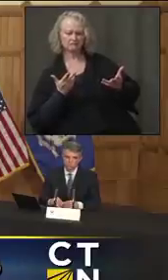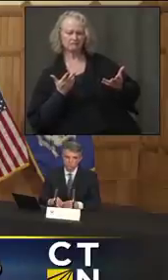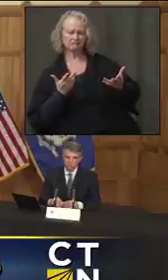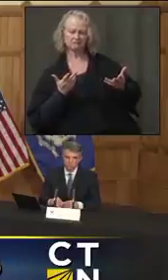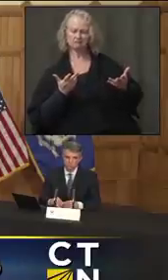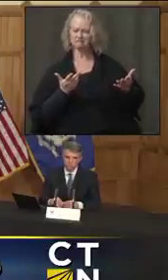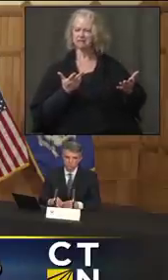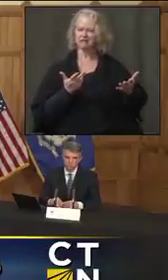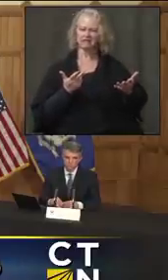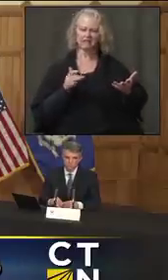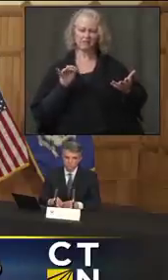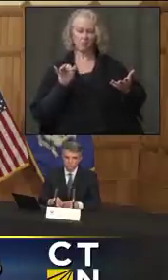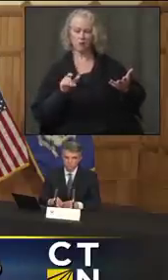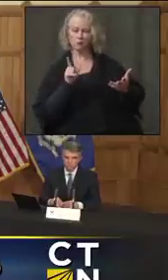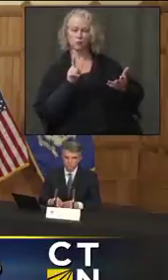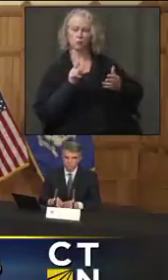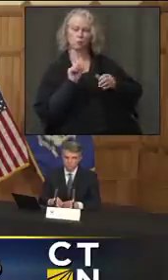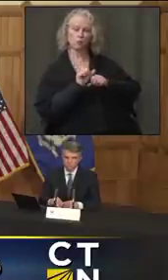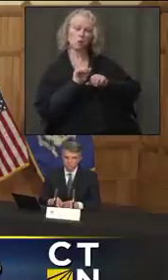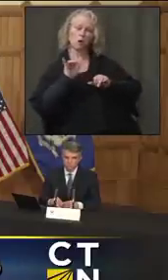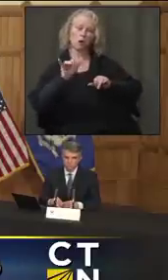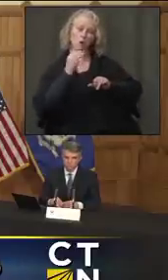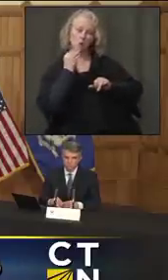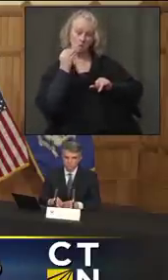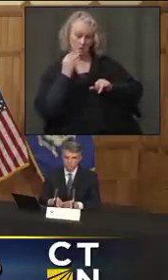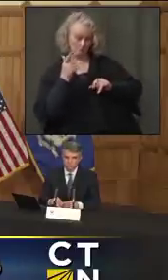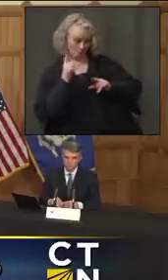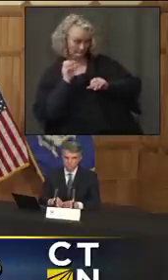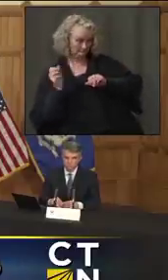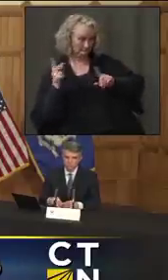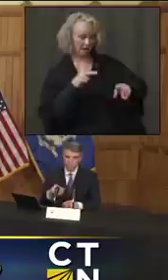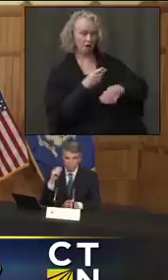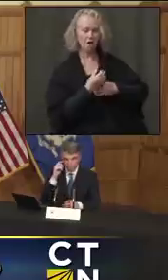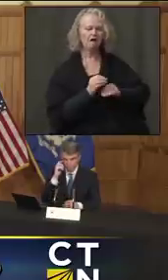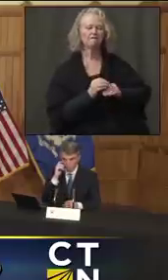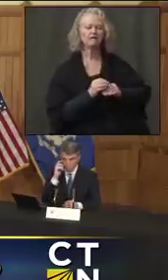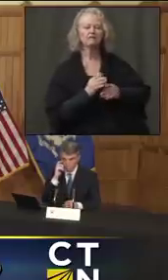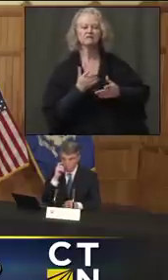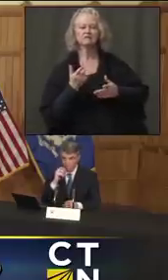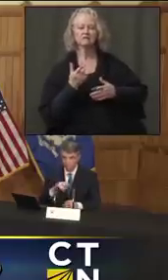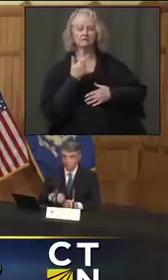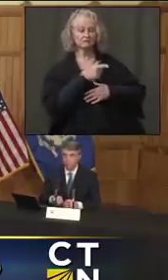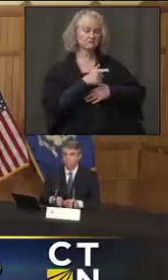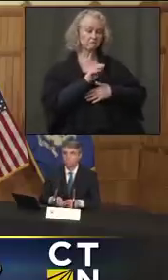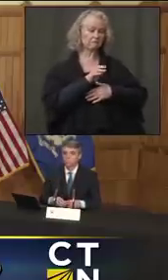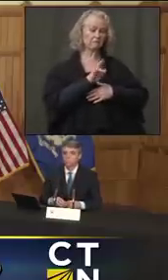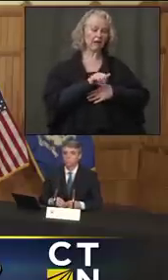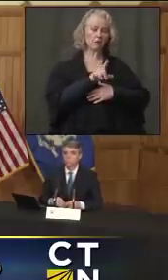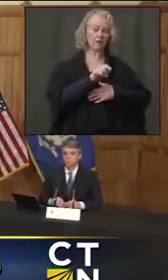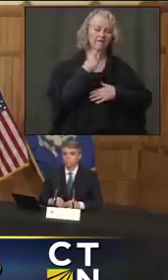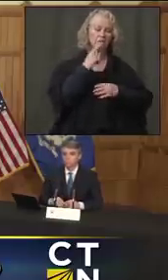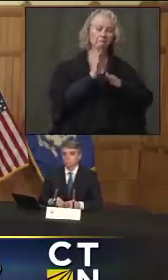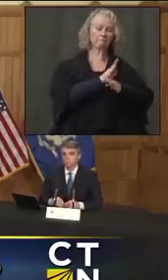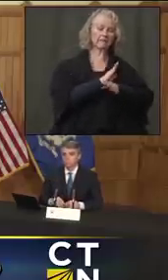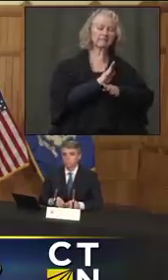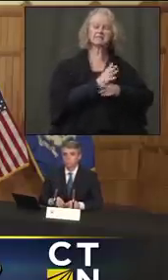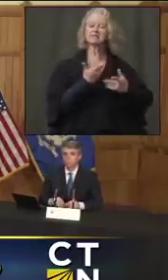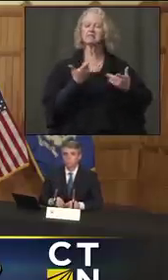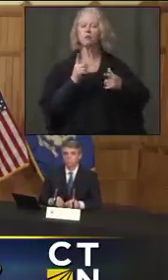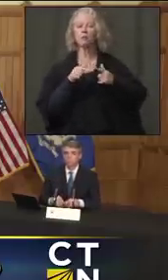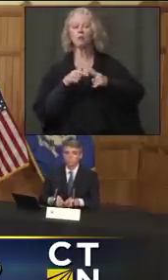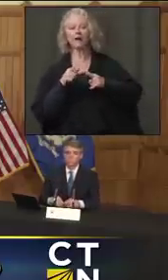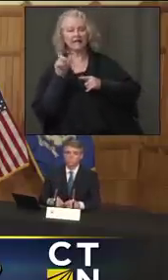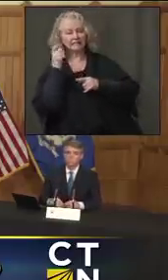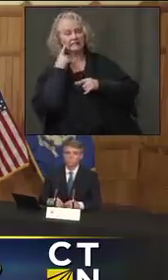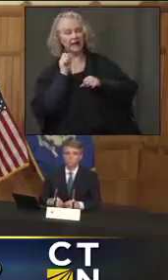teleworking employees? If May 20th is a reopening day for businesses, when should state